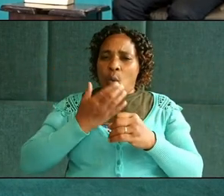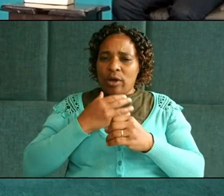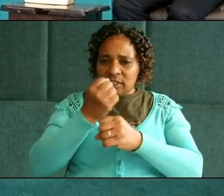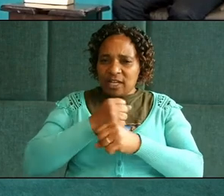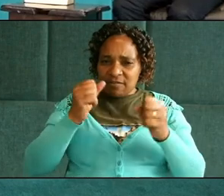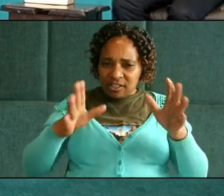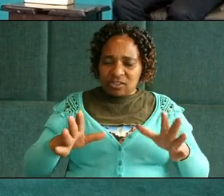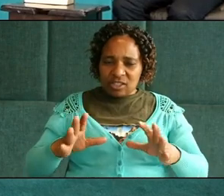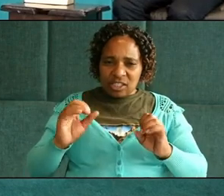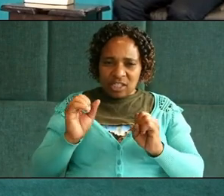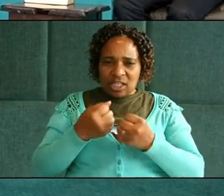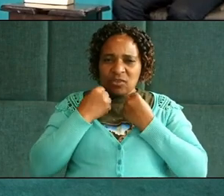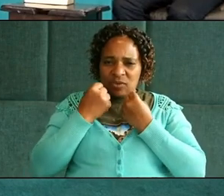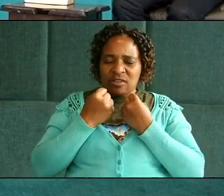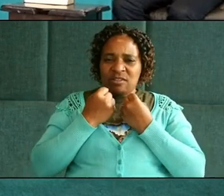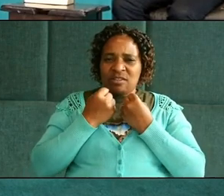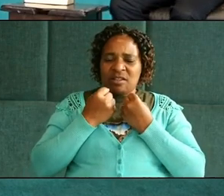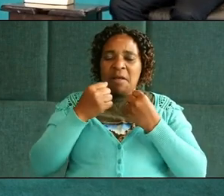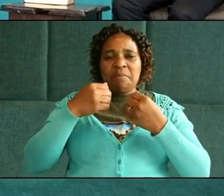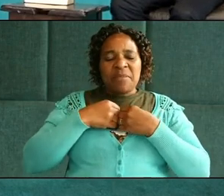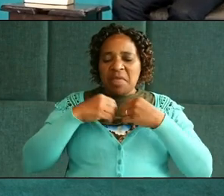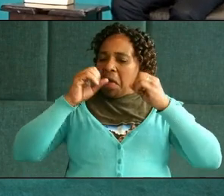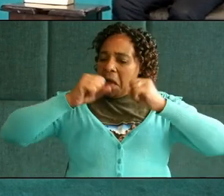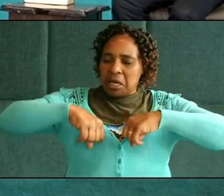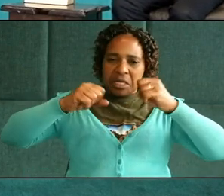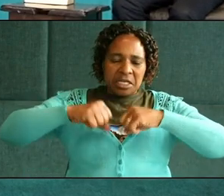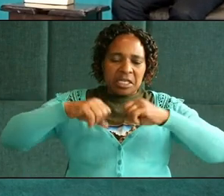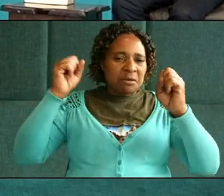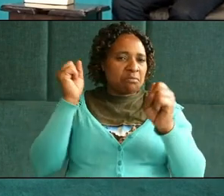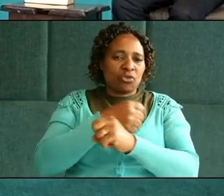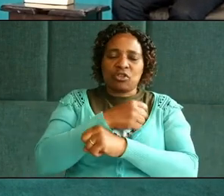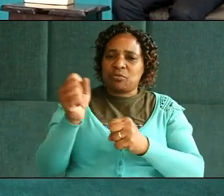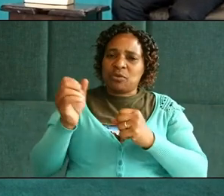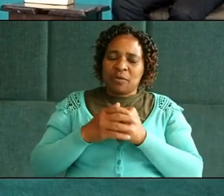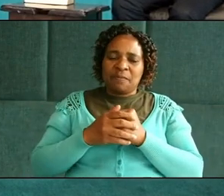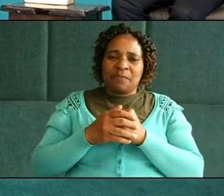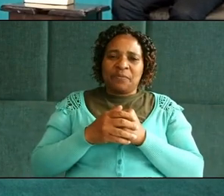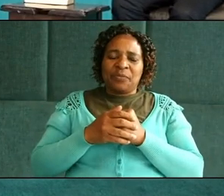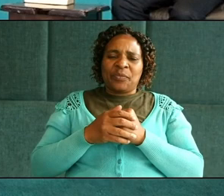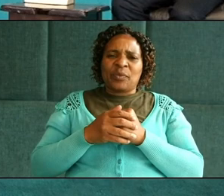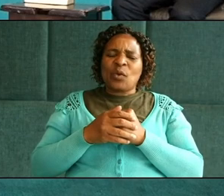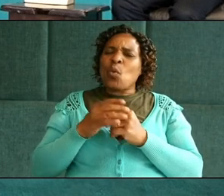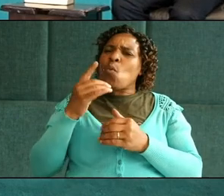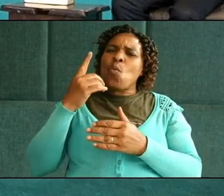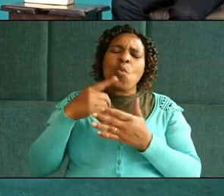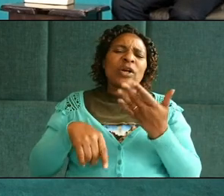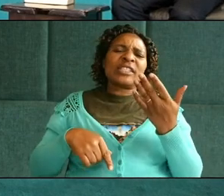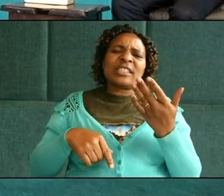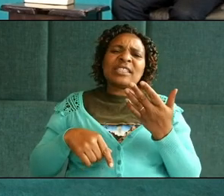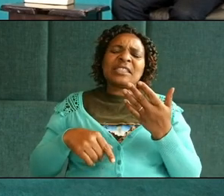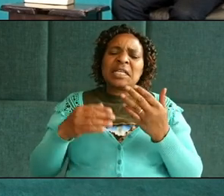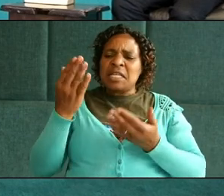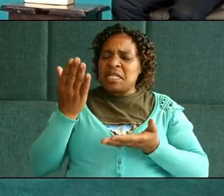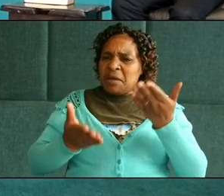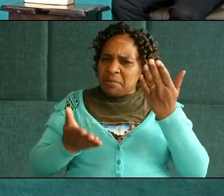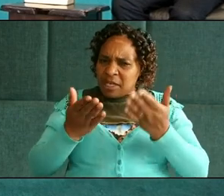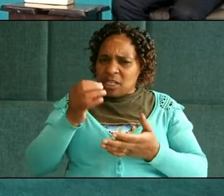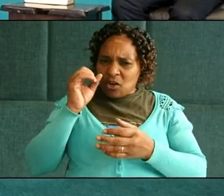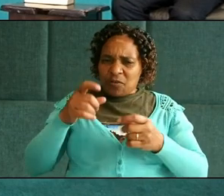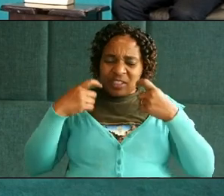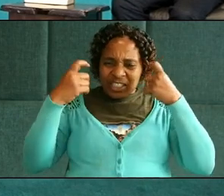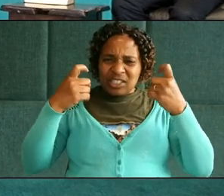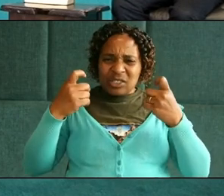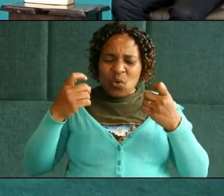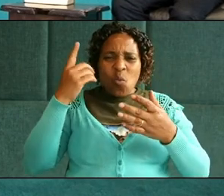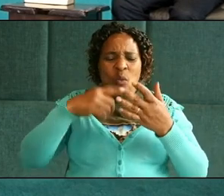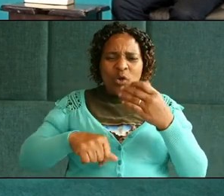secure. I'm disagreeing with this. Yeah, I totally disagree. What's What is the measure of sin? What is too